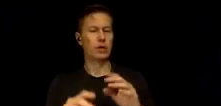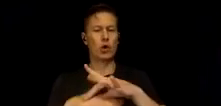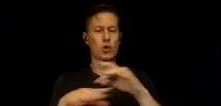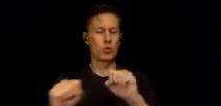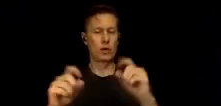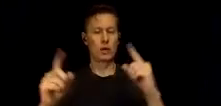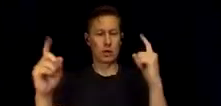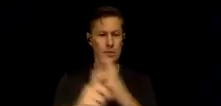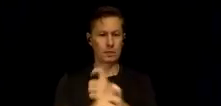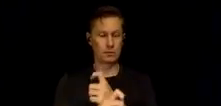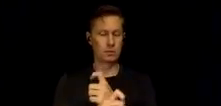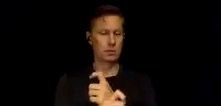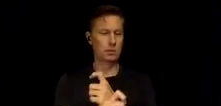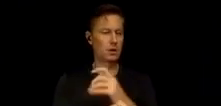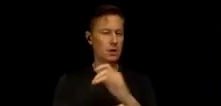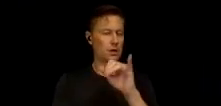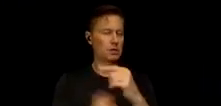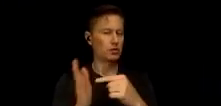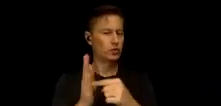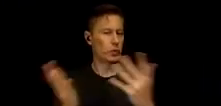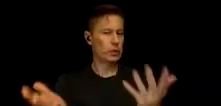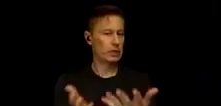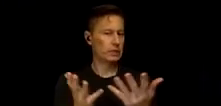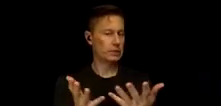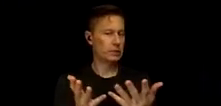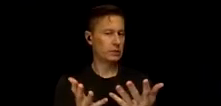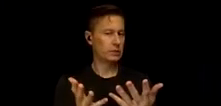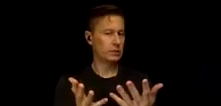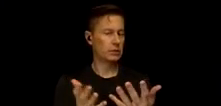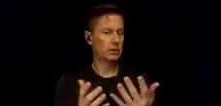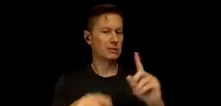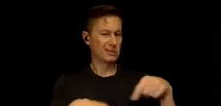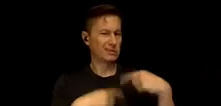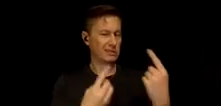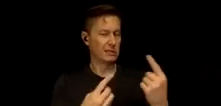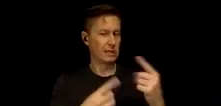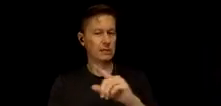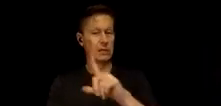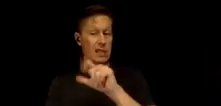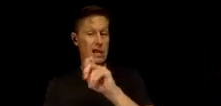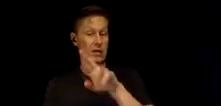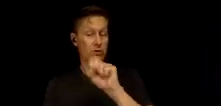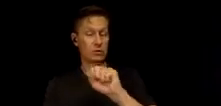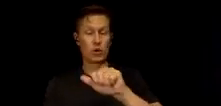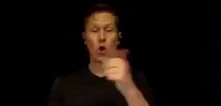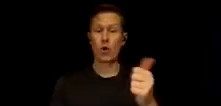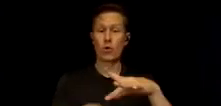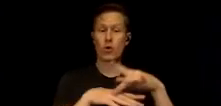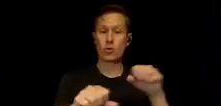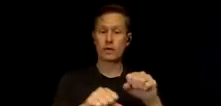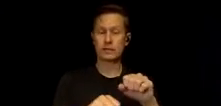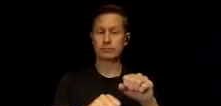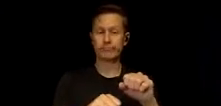was highlighted by Landers has been emphasized since then by other earthquakes as well.